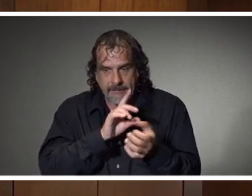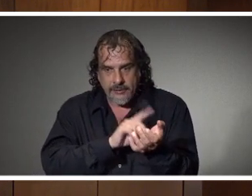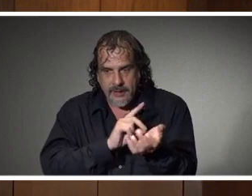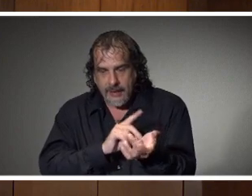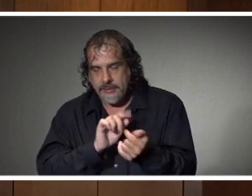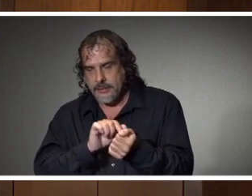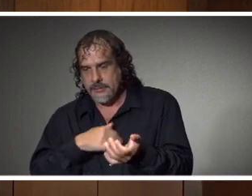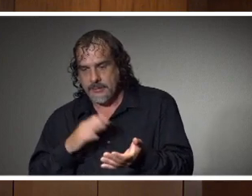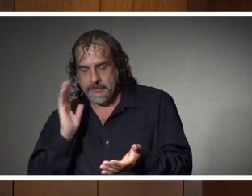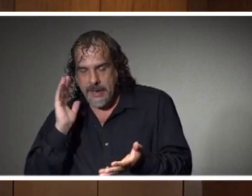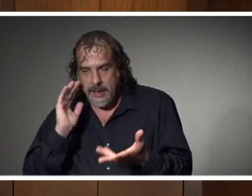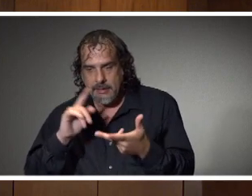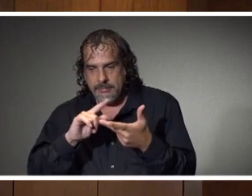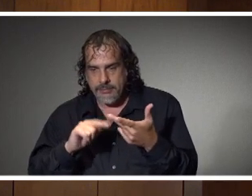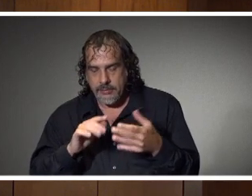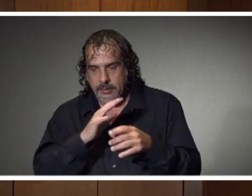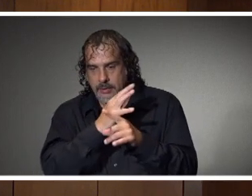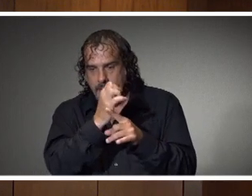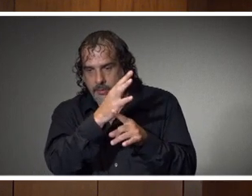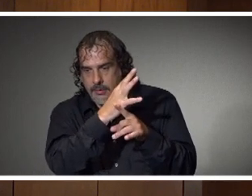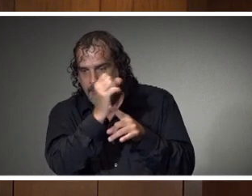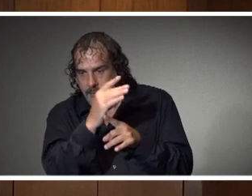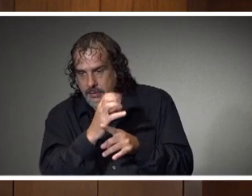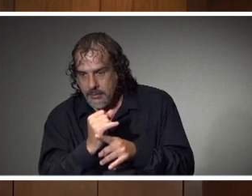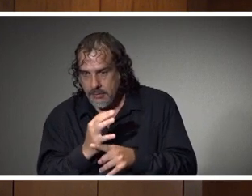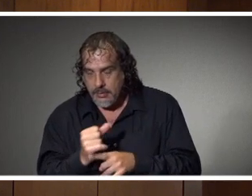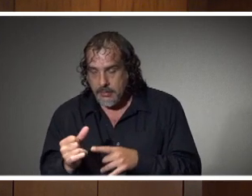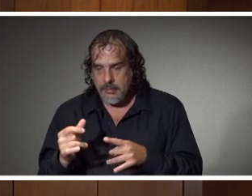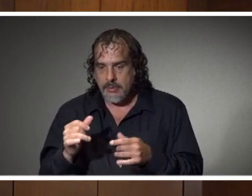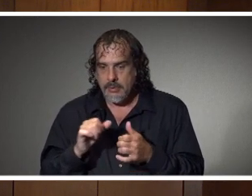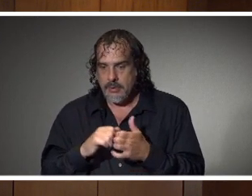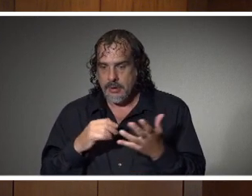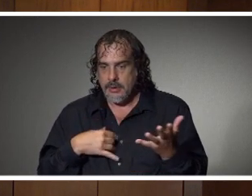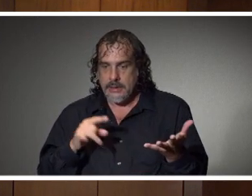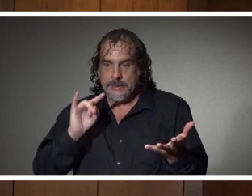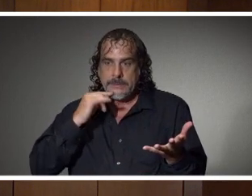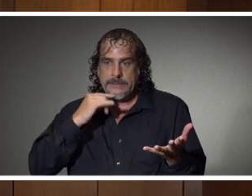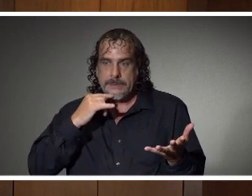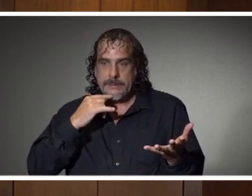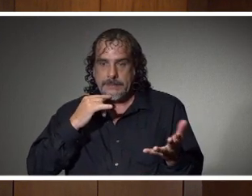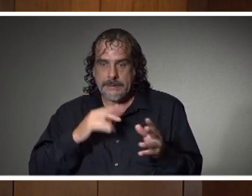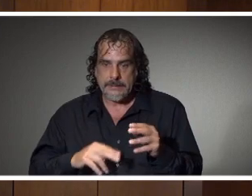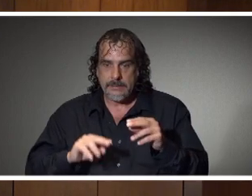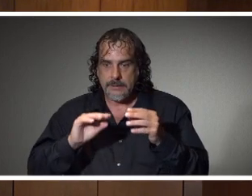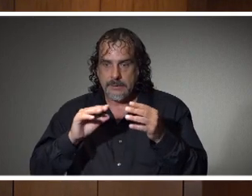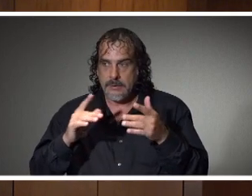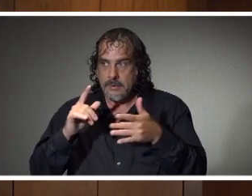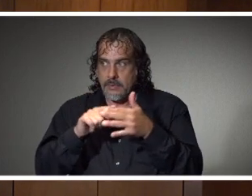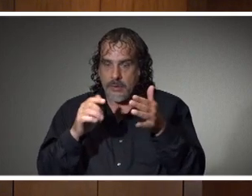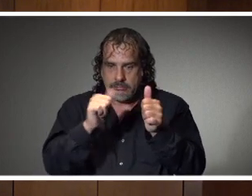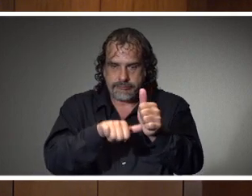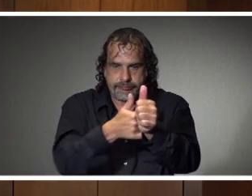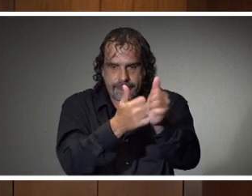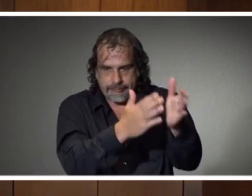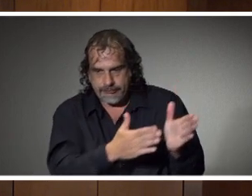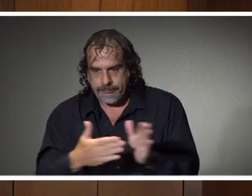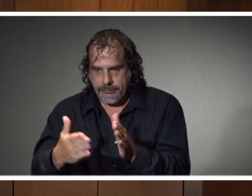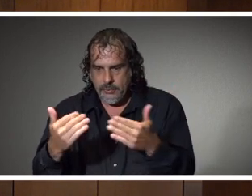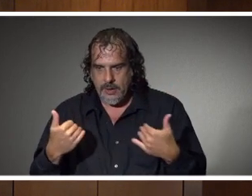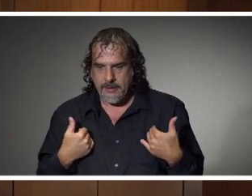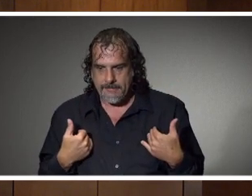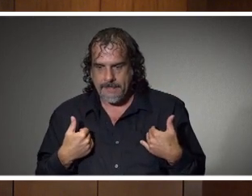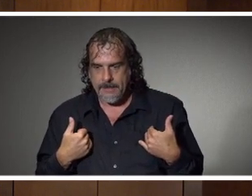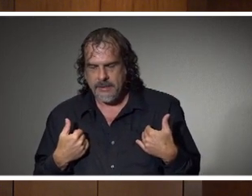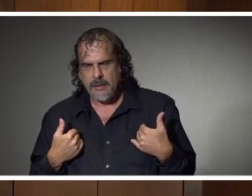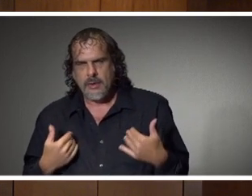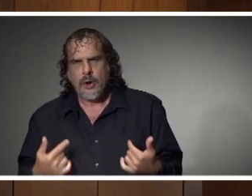hospital capacity hit some kind of critical mass, what kind of plans are in place? Well, there are